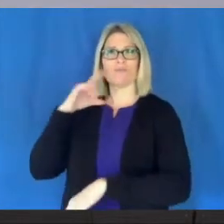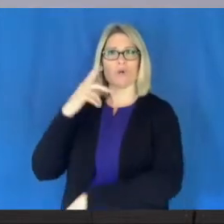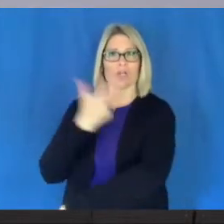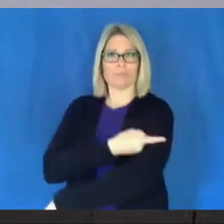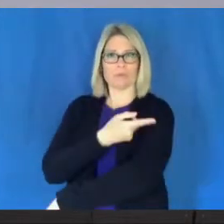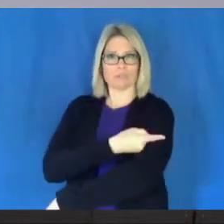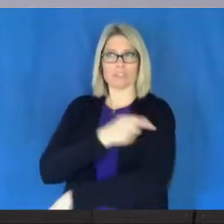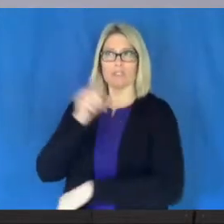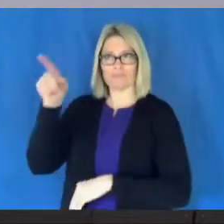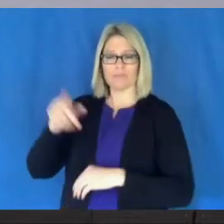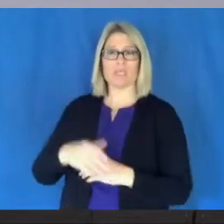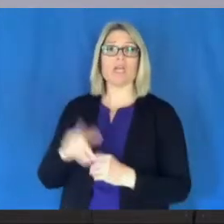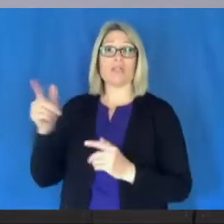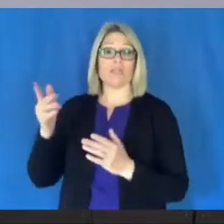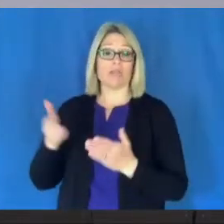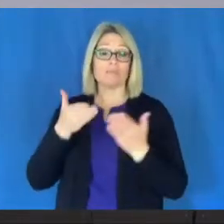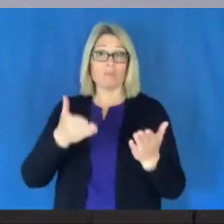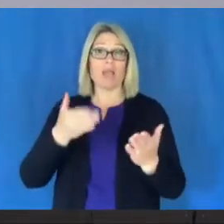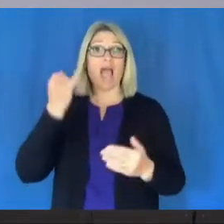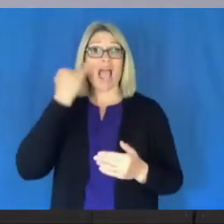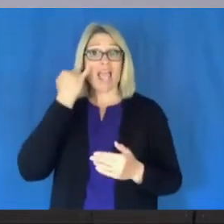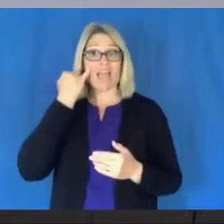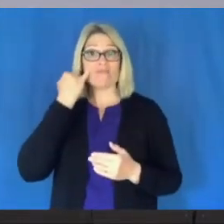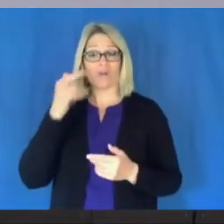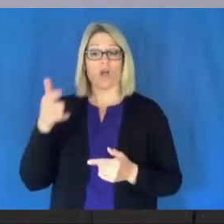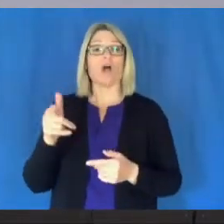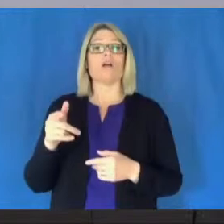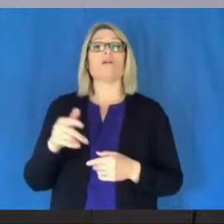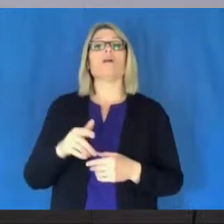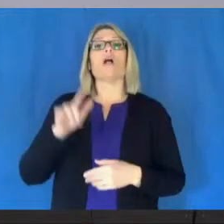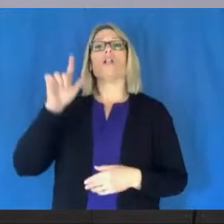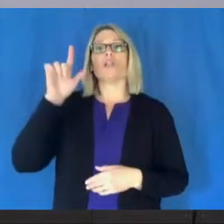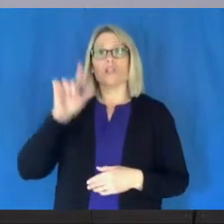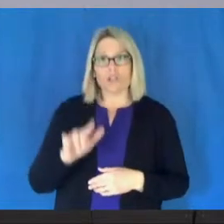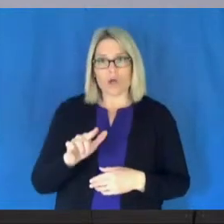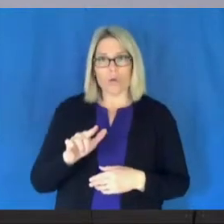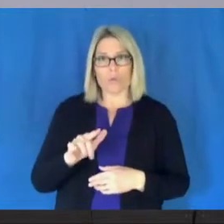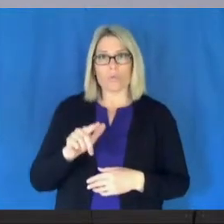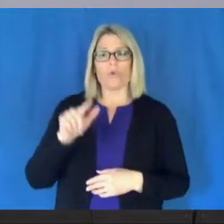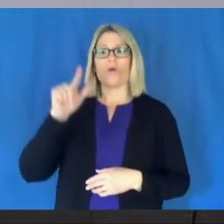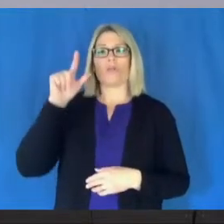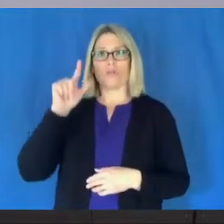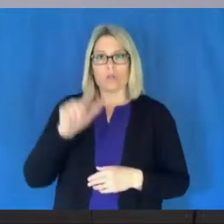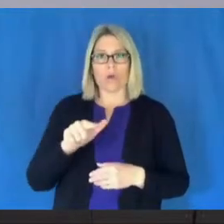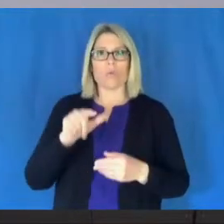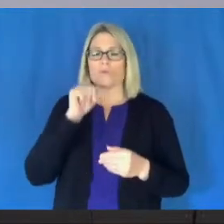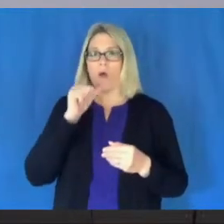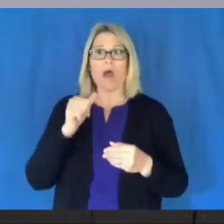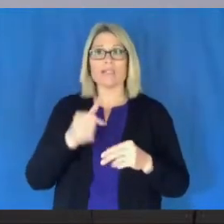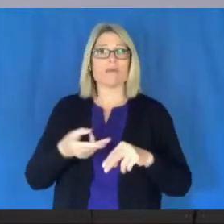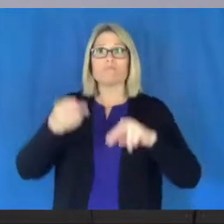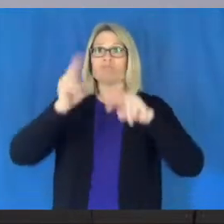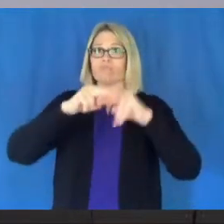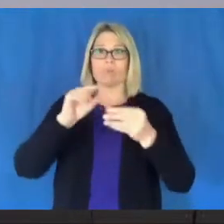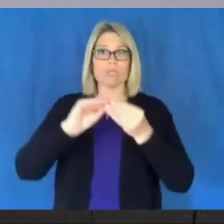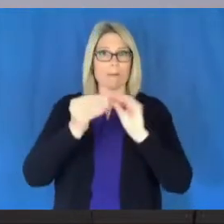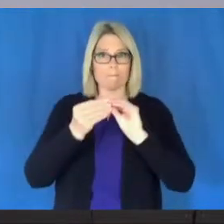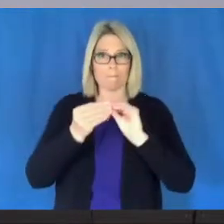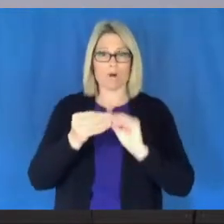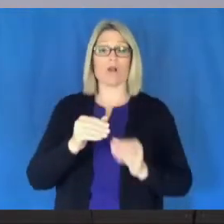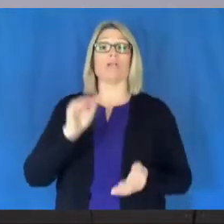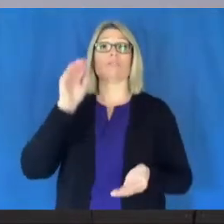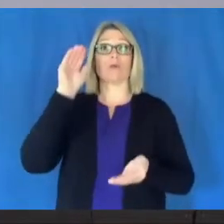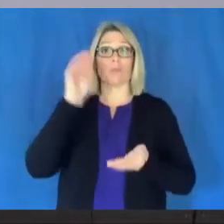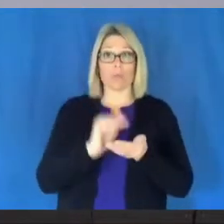that if you have low or very low epidemiology in terms of COVID disease in